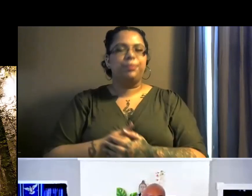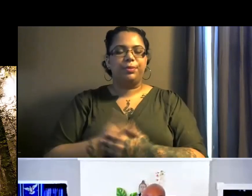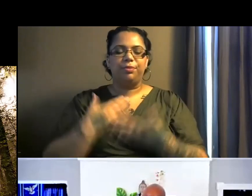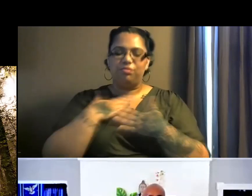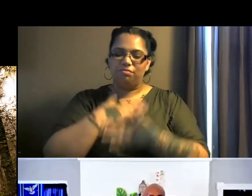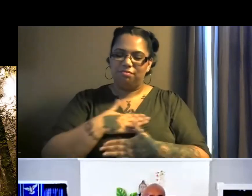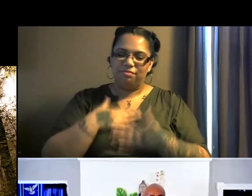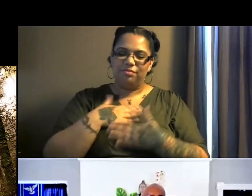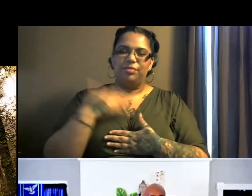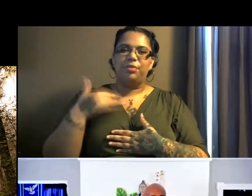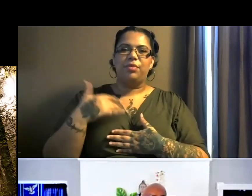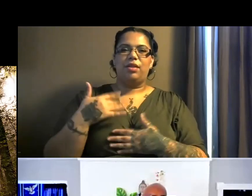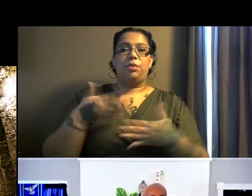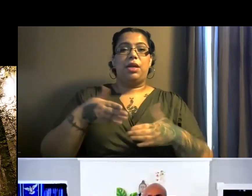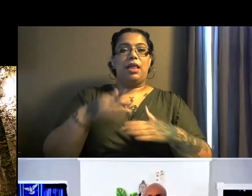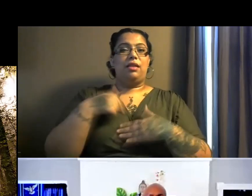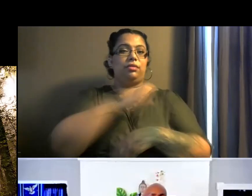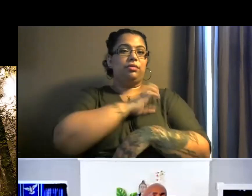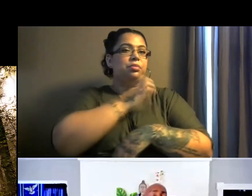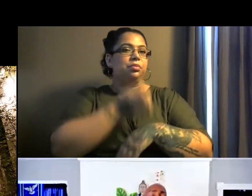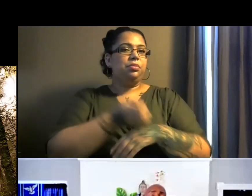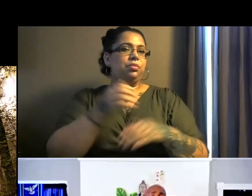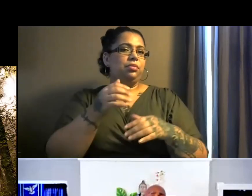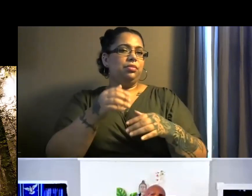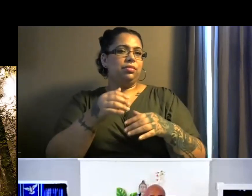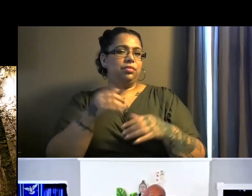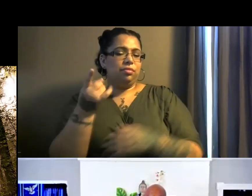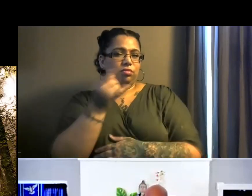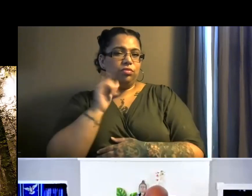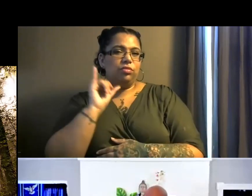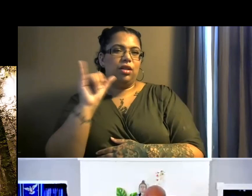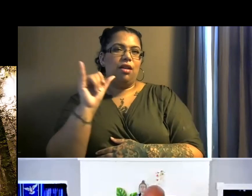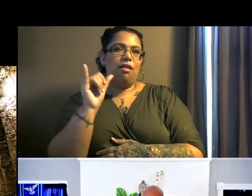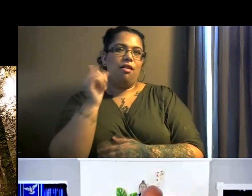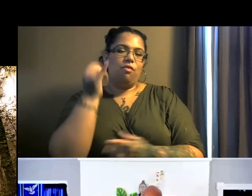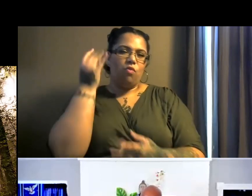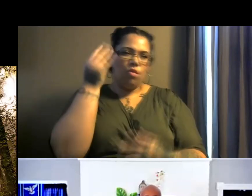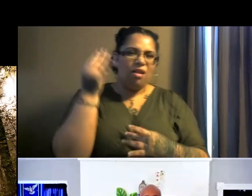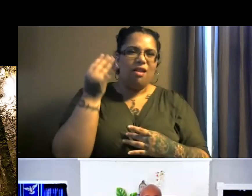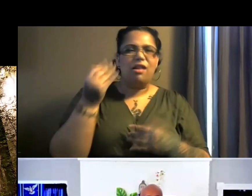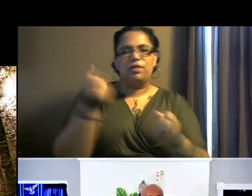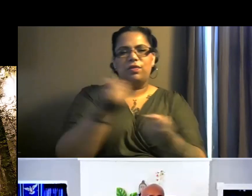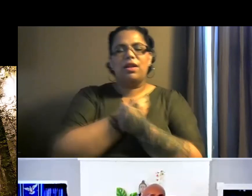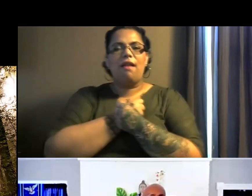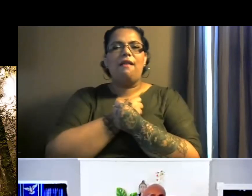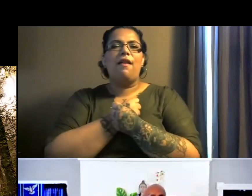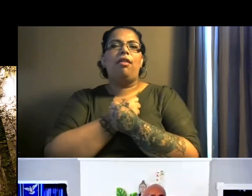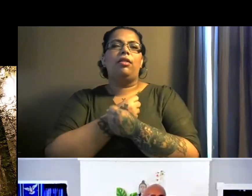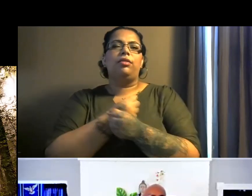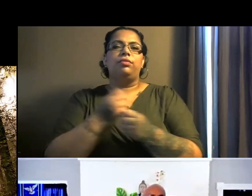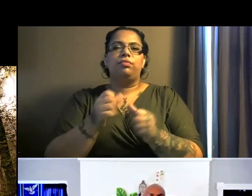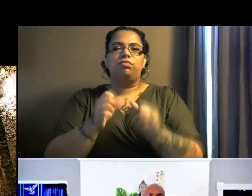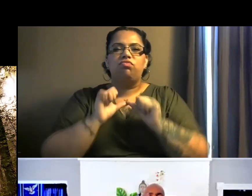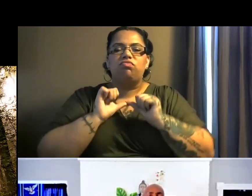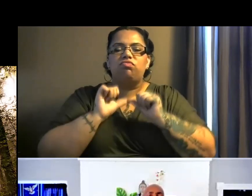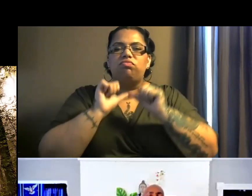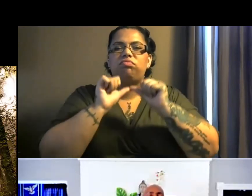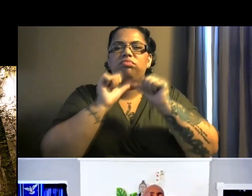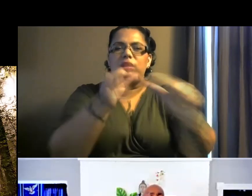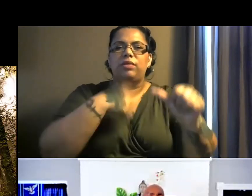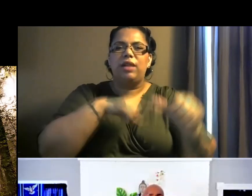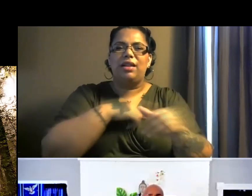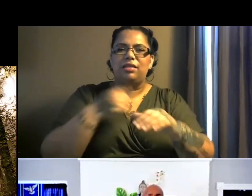this energy of infinite gratitude and love and wonder to propel us forward into greater and greater and